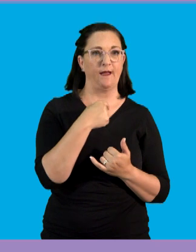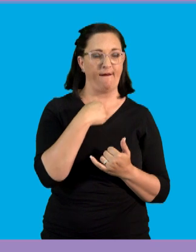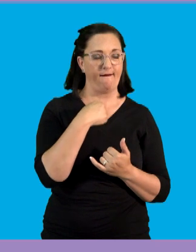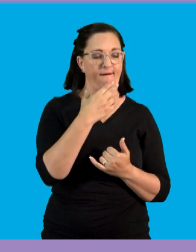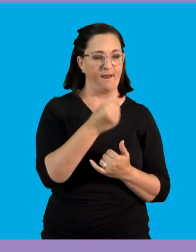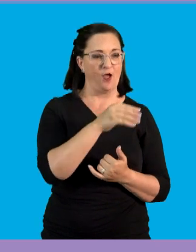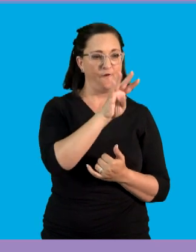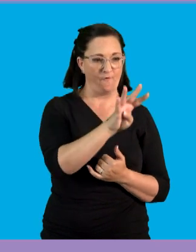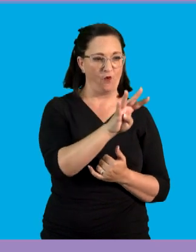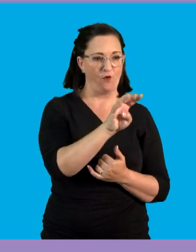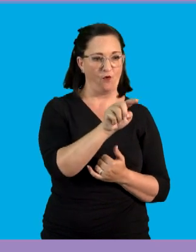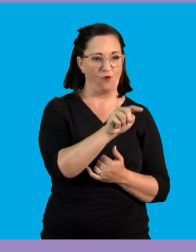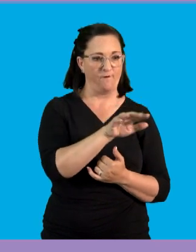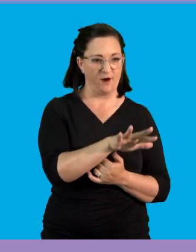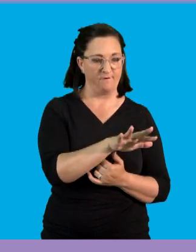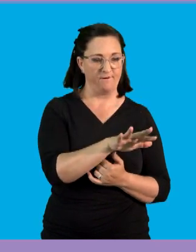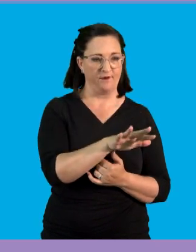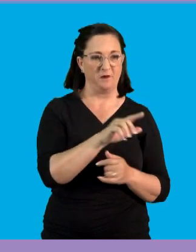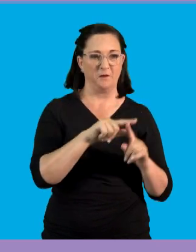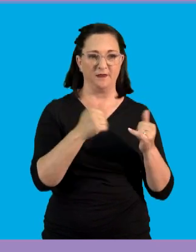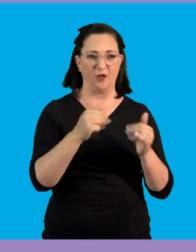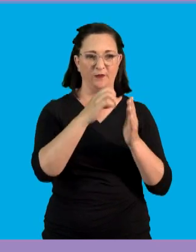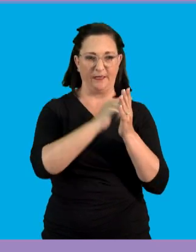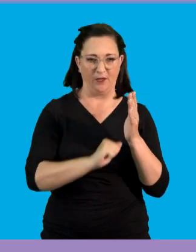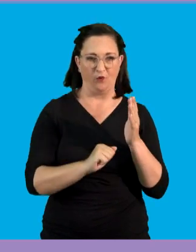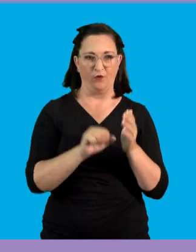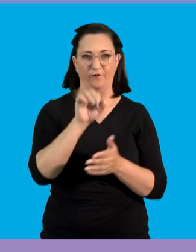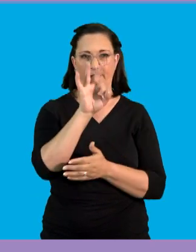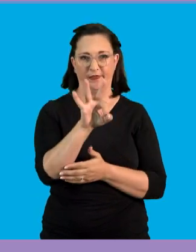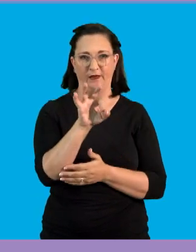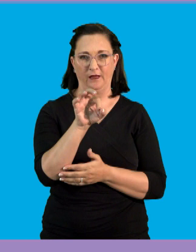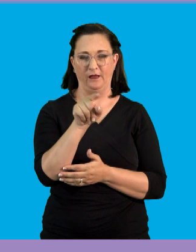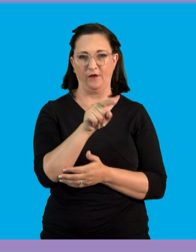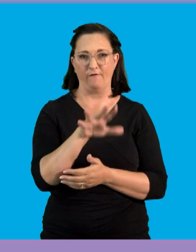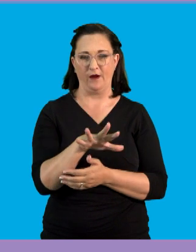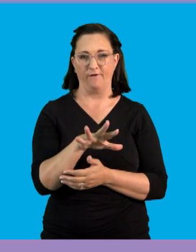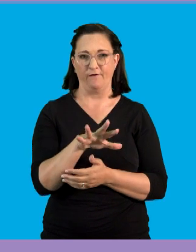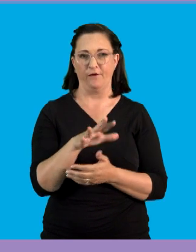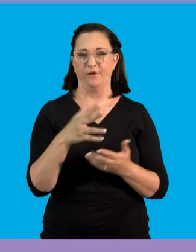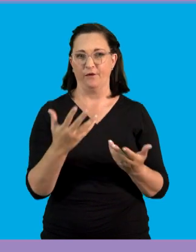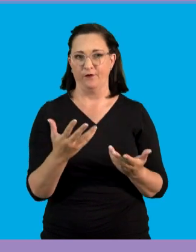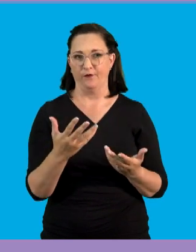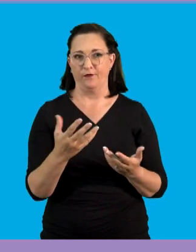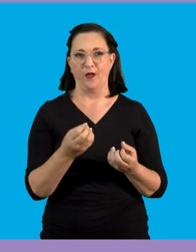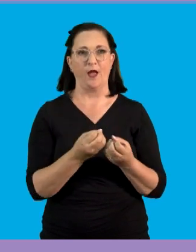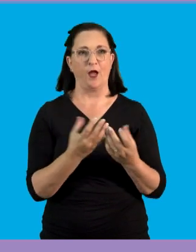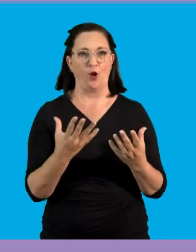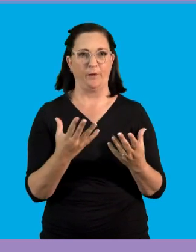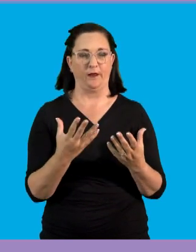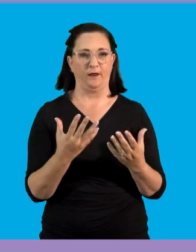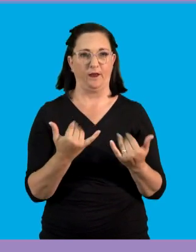4 fifths and I am subtracting 3 fifths. How many fifths will I have